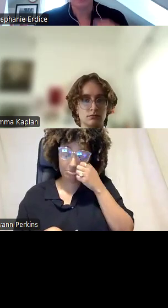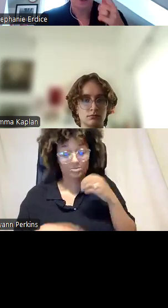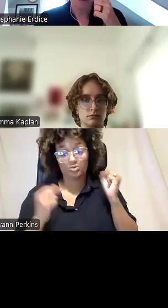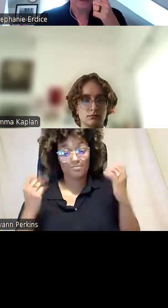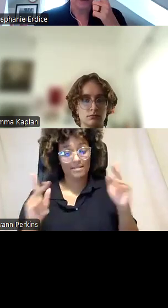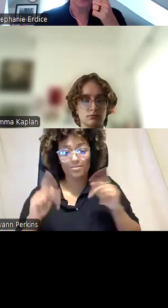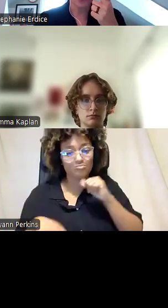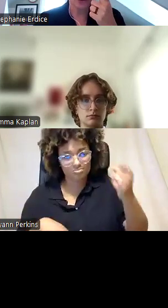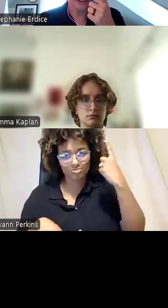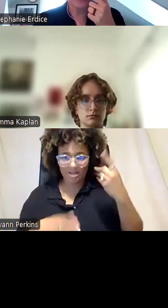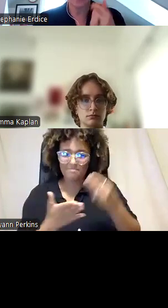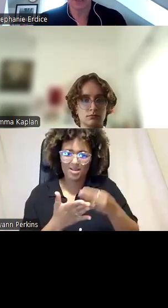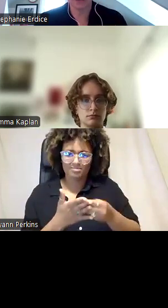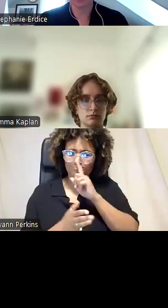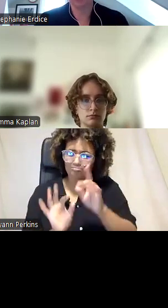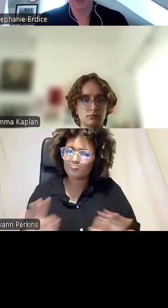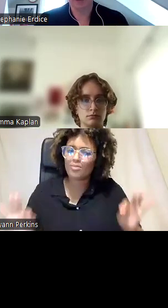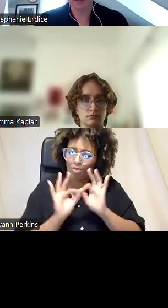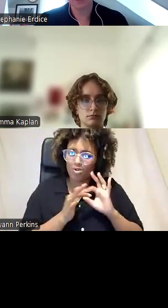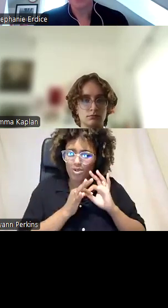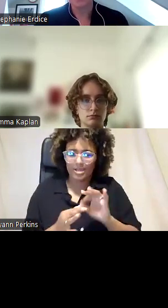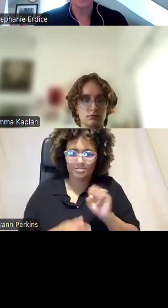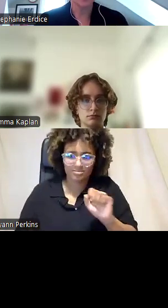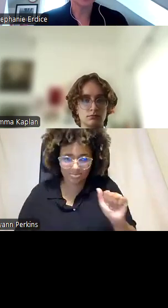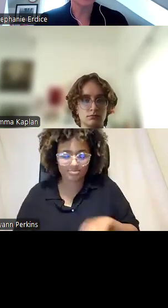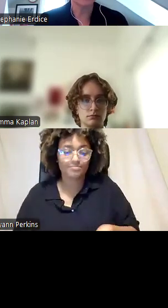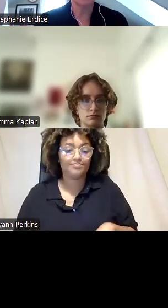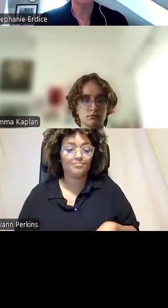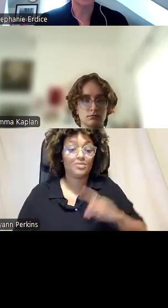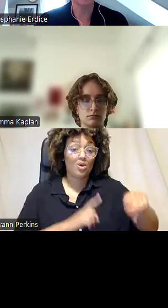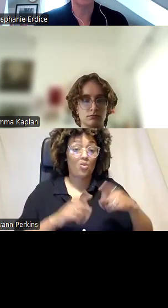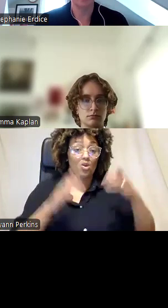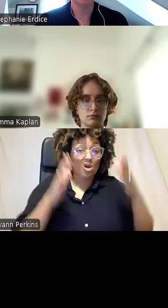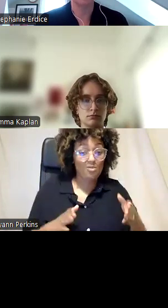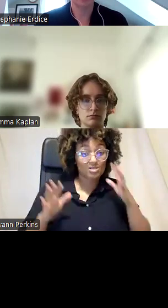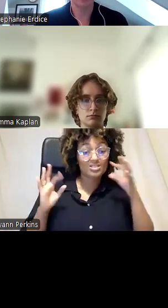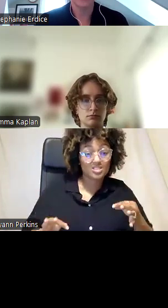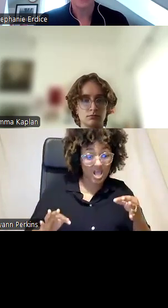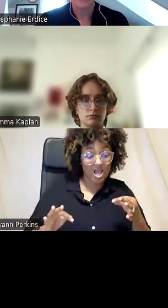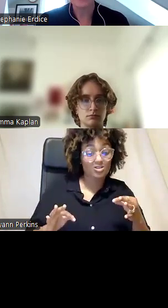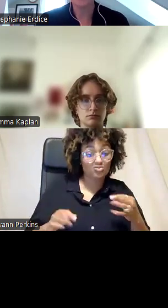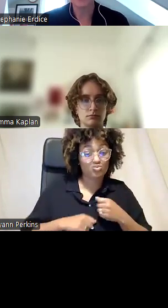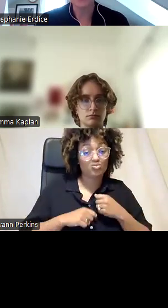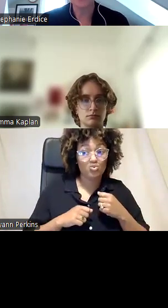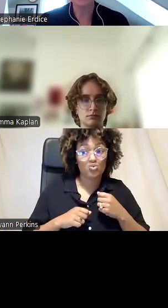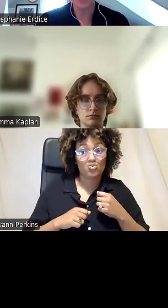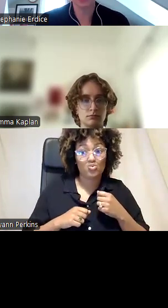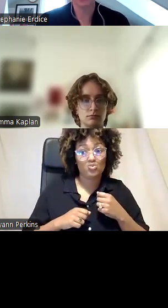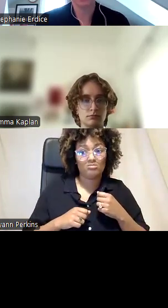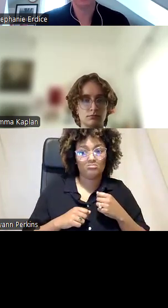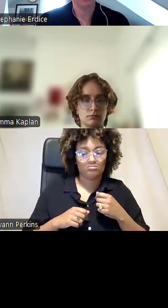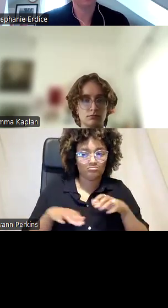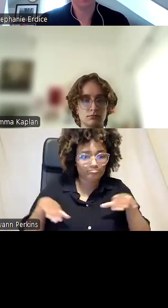assault. When someone chooses to commit sexual violence, that doesn't just leave physical and emotional wounds. It can affect